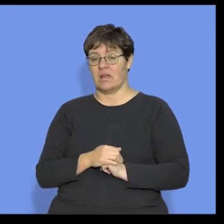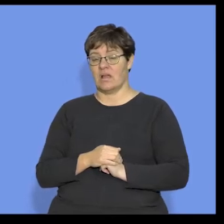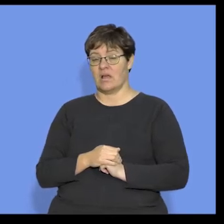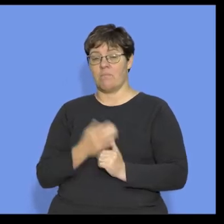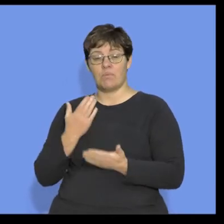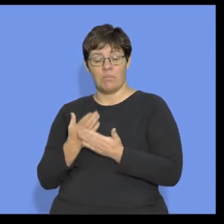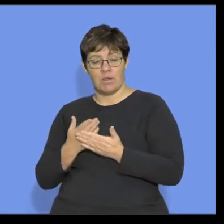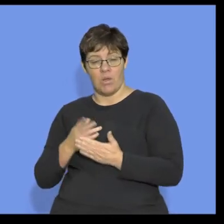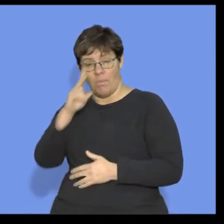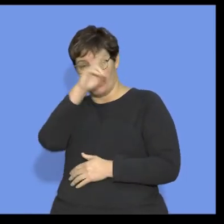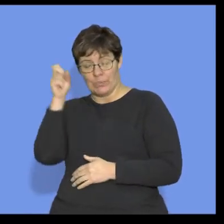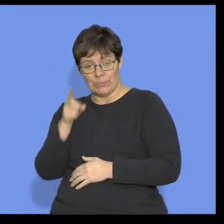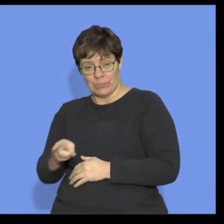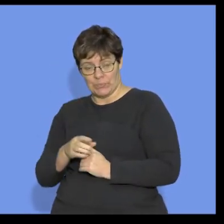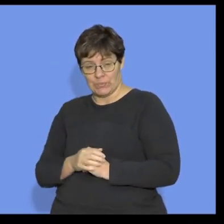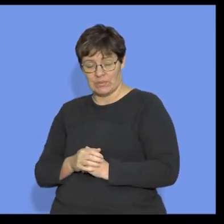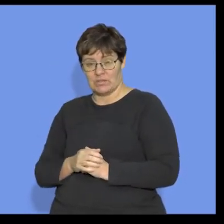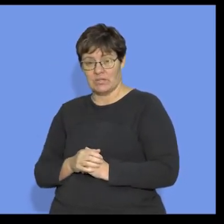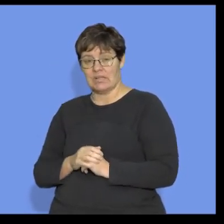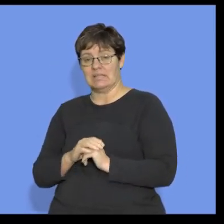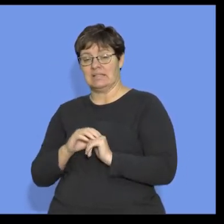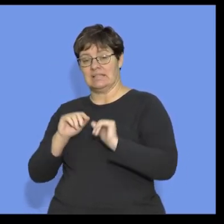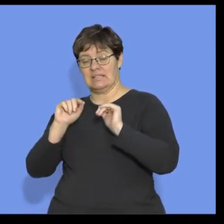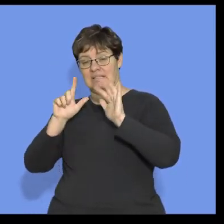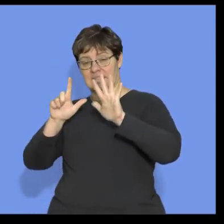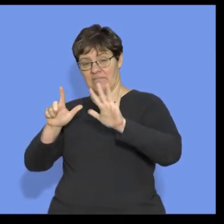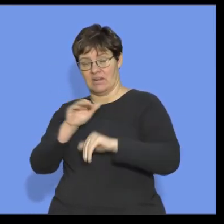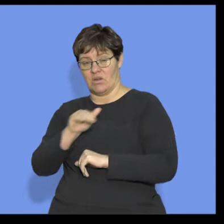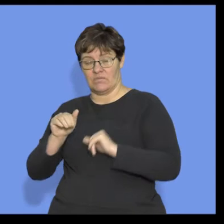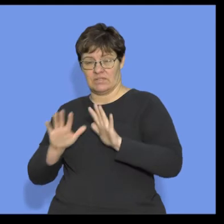about the probability of what? Of blue? It'll be,